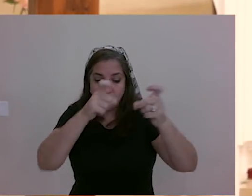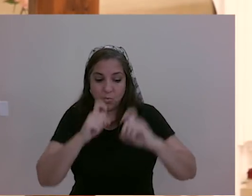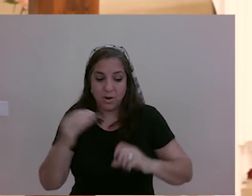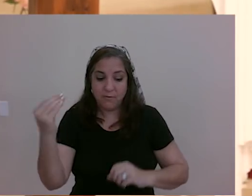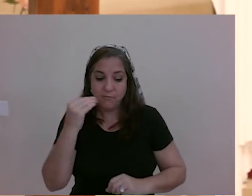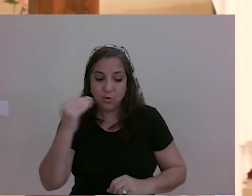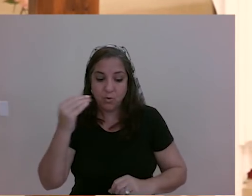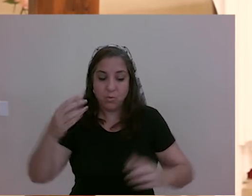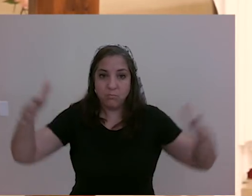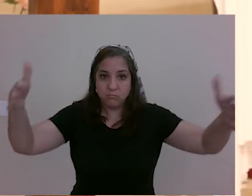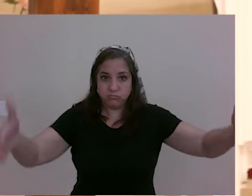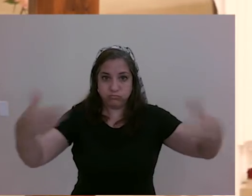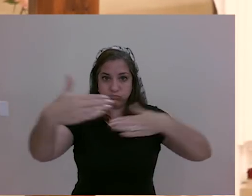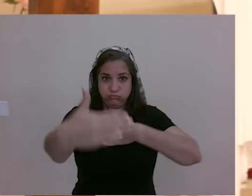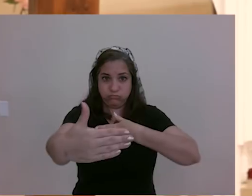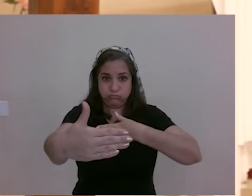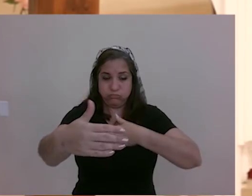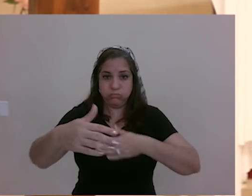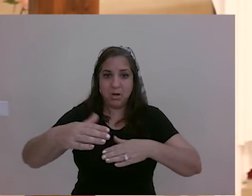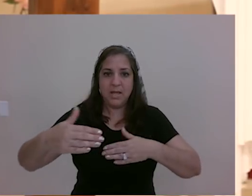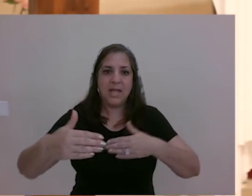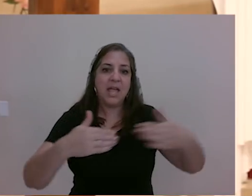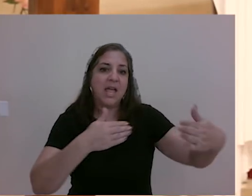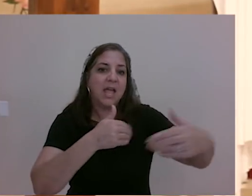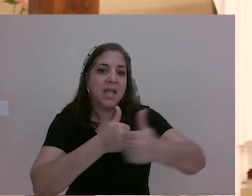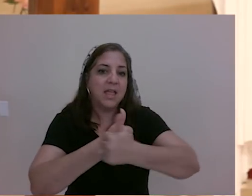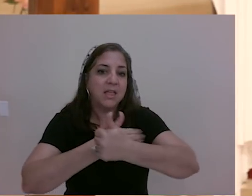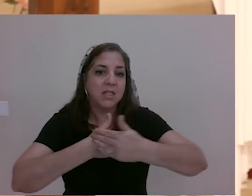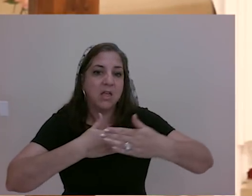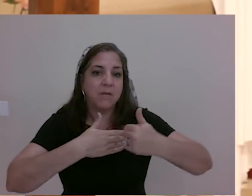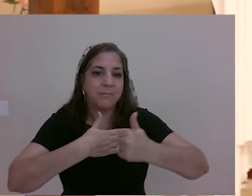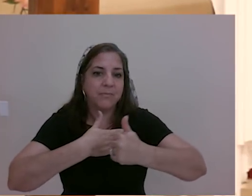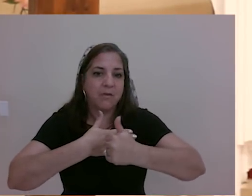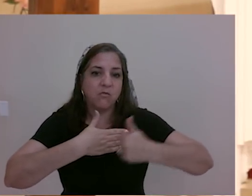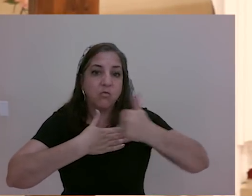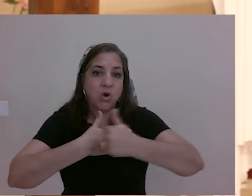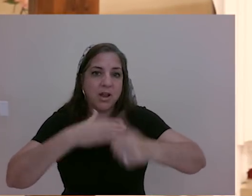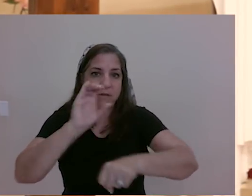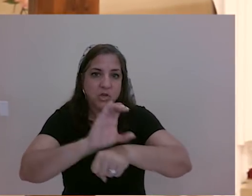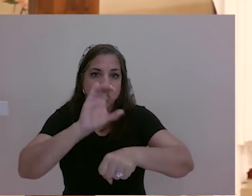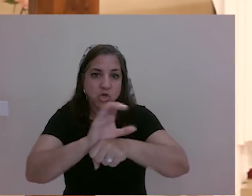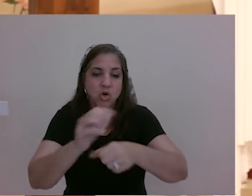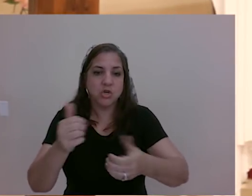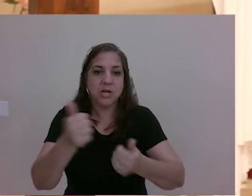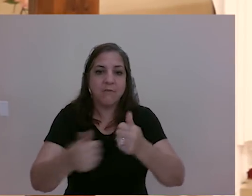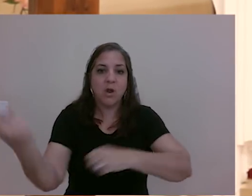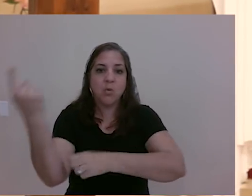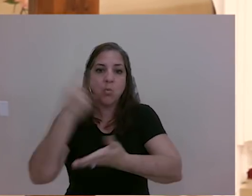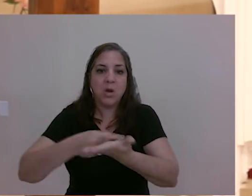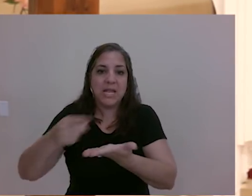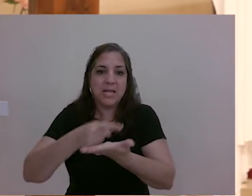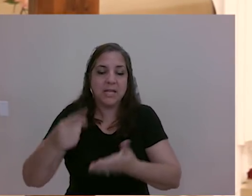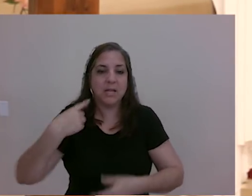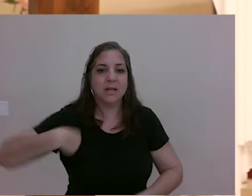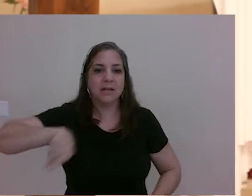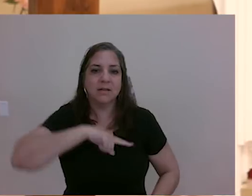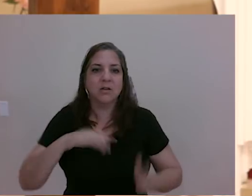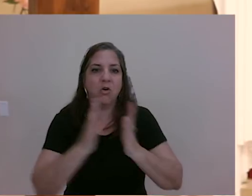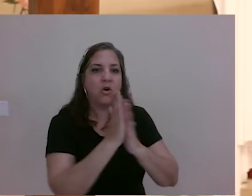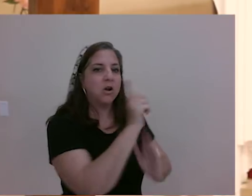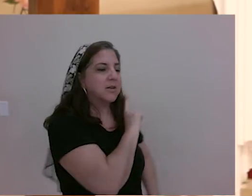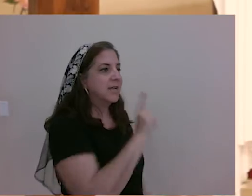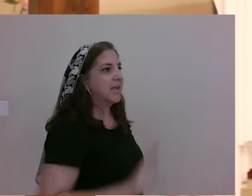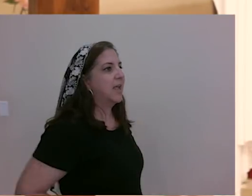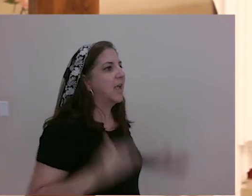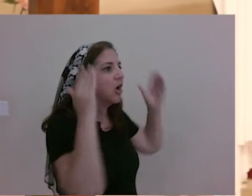baskets in front of the church each week. We pray to the Lord,